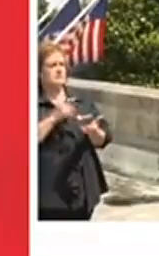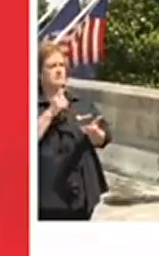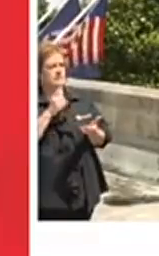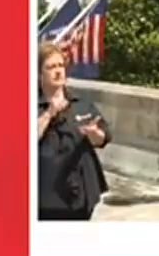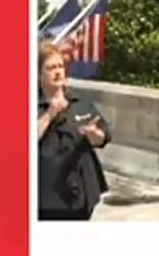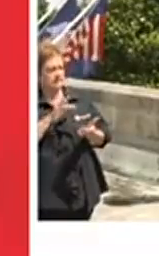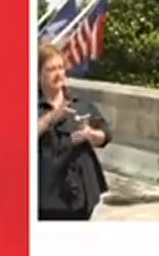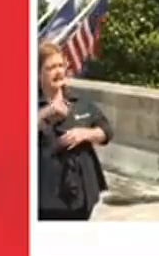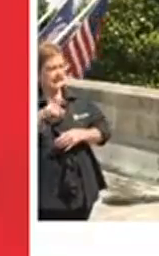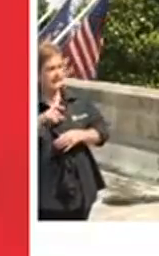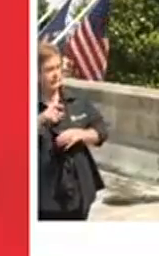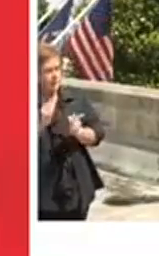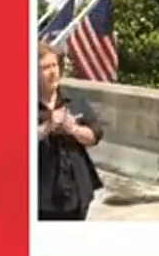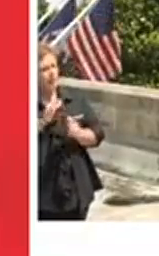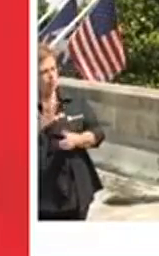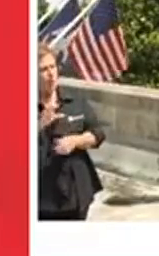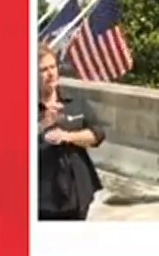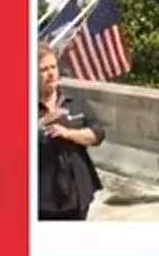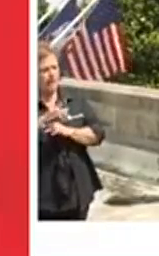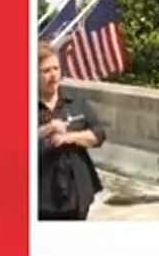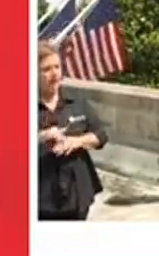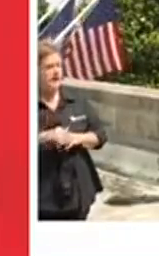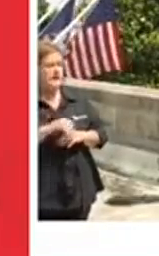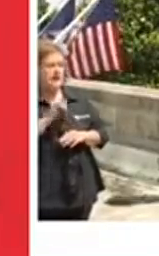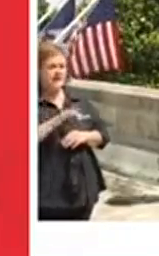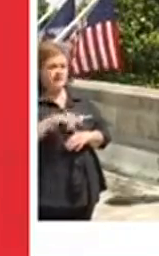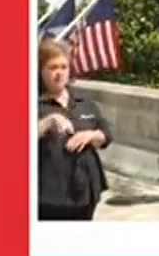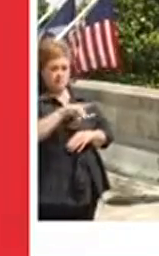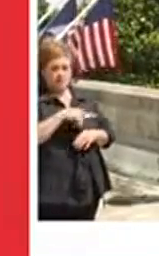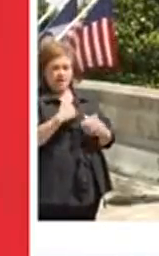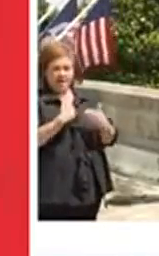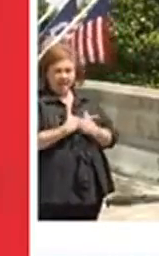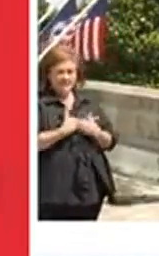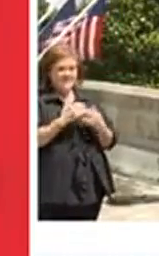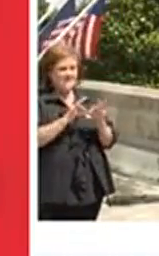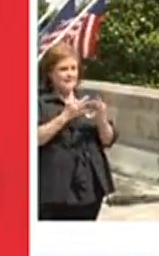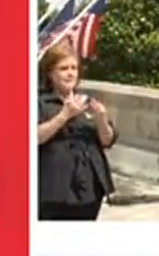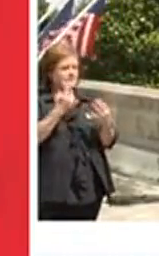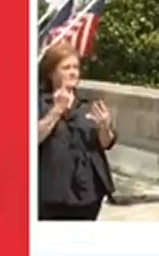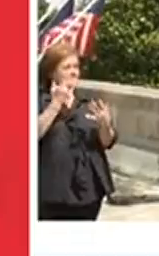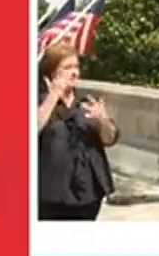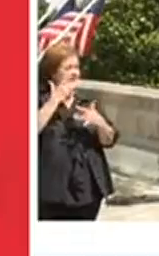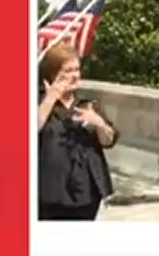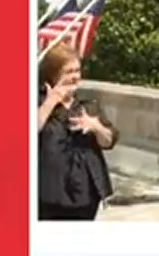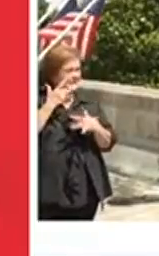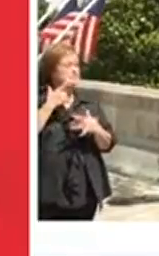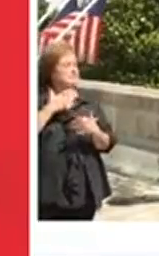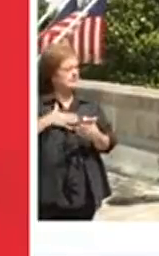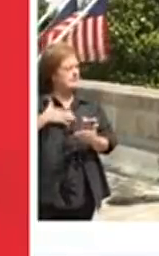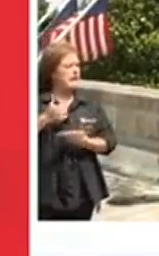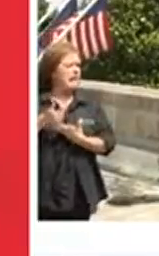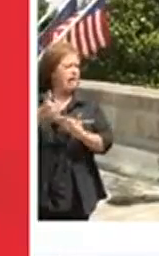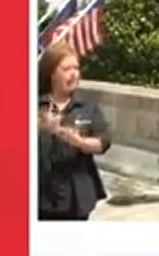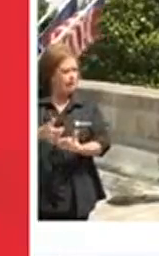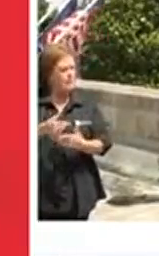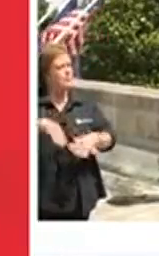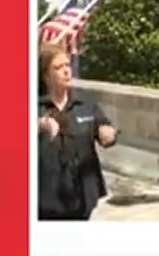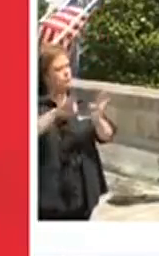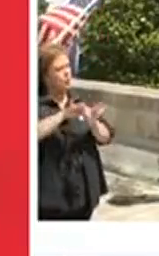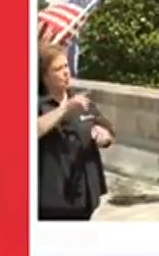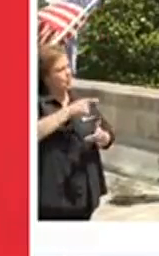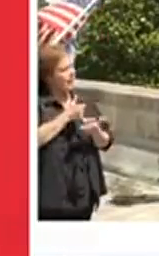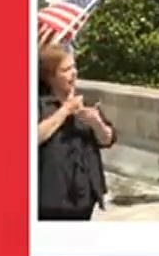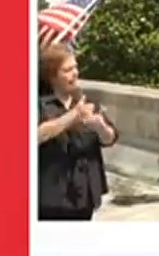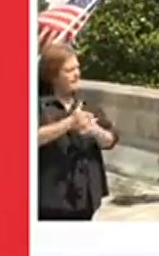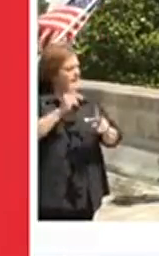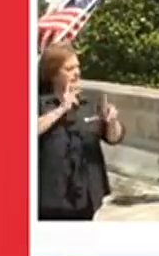getting supplies, think about your homebound and elderly family members and friends who may need help acquiring them. Neighbors helping neighbors is what